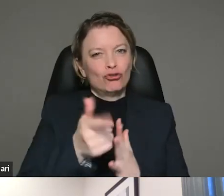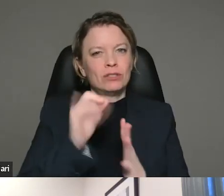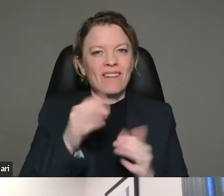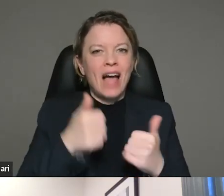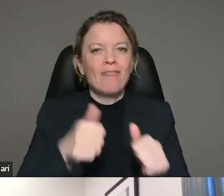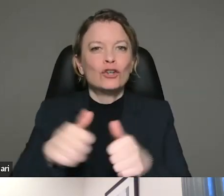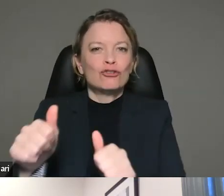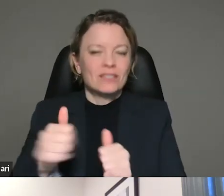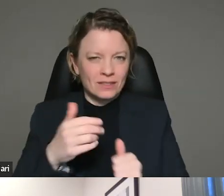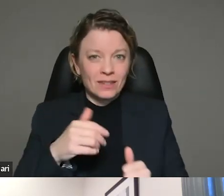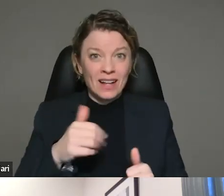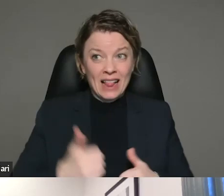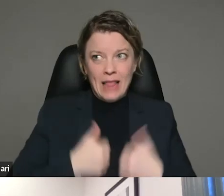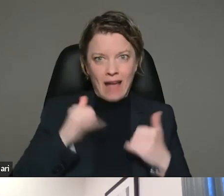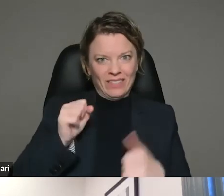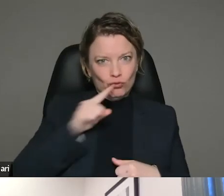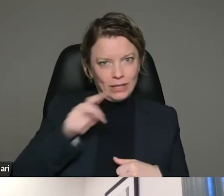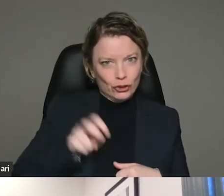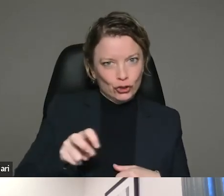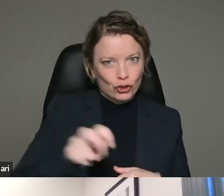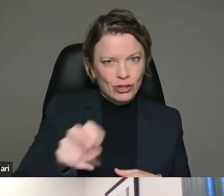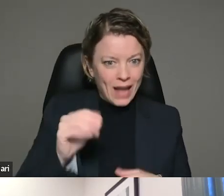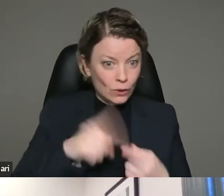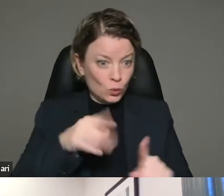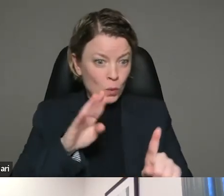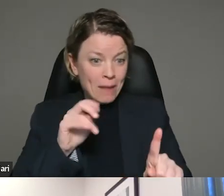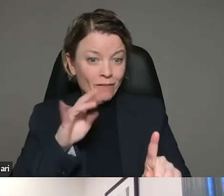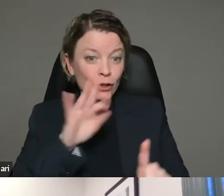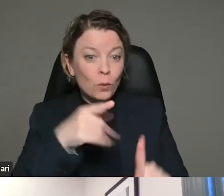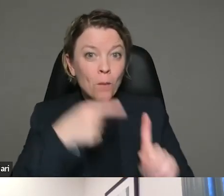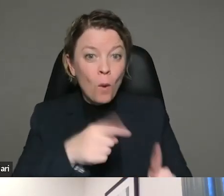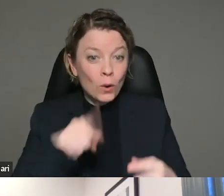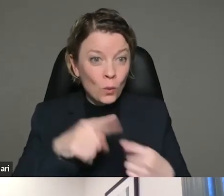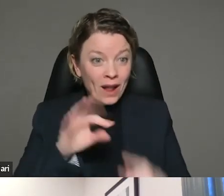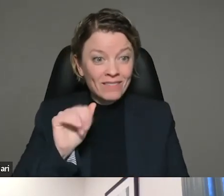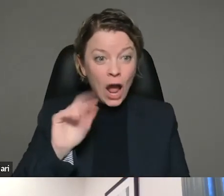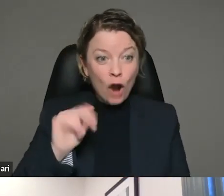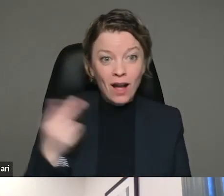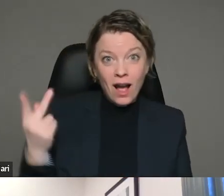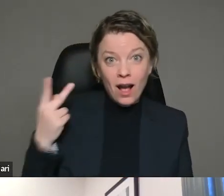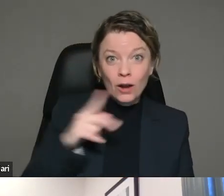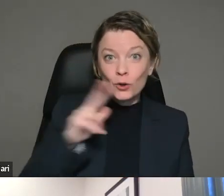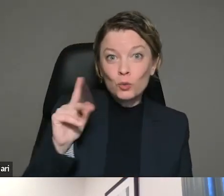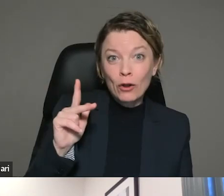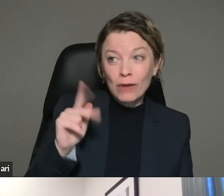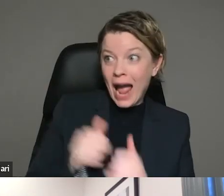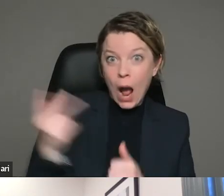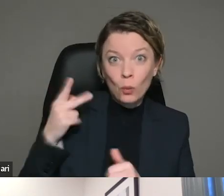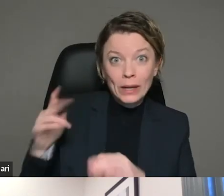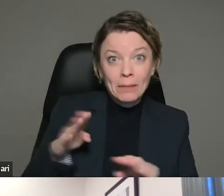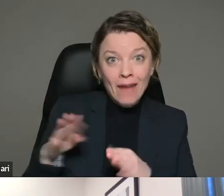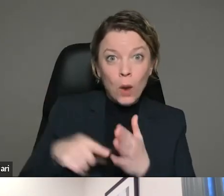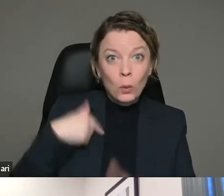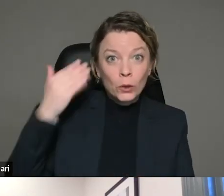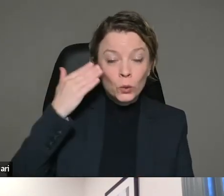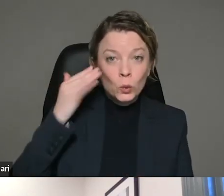long journey. And to your point, Beverly, when Farah and I were 23, the way we behaved or what we knew was, you know,